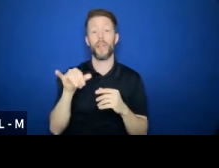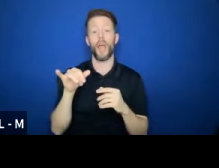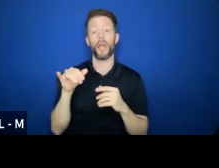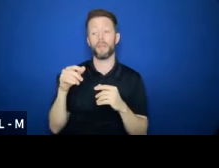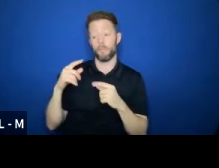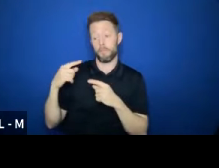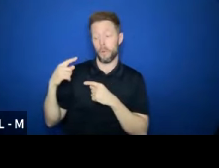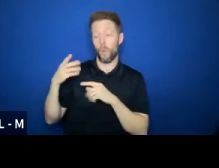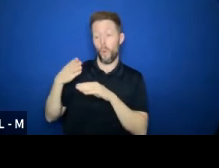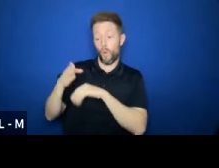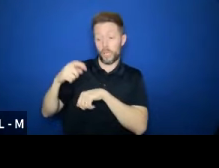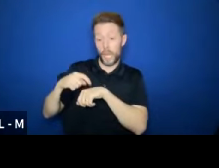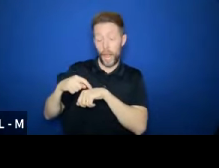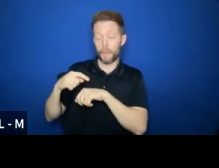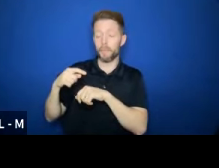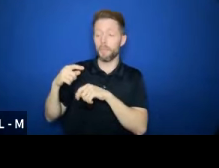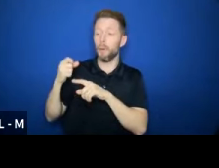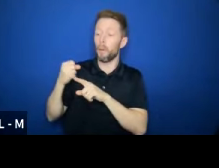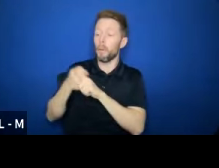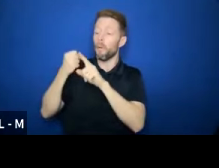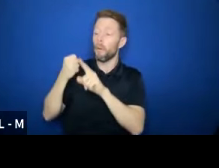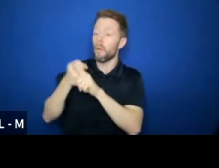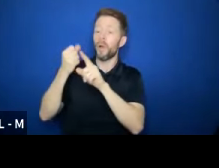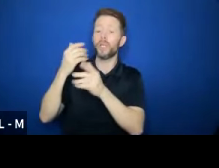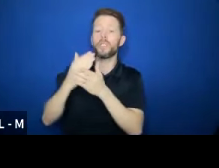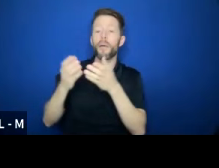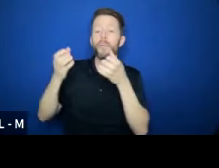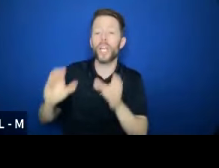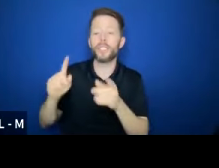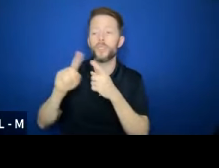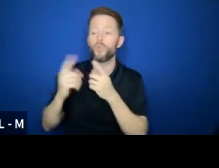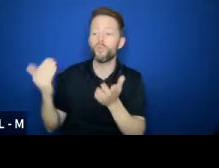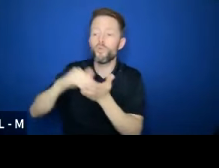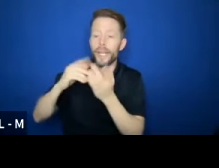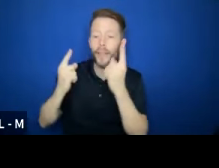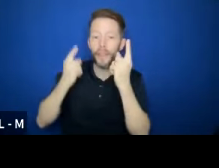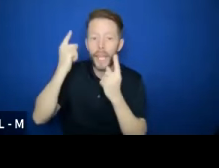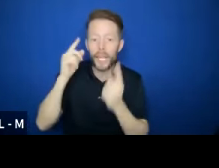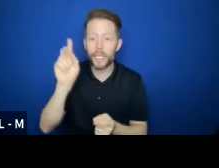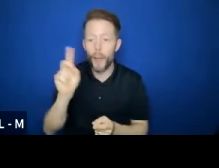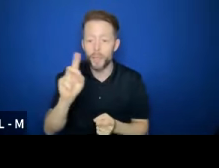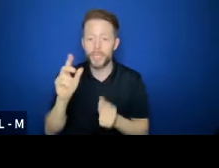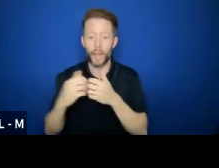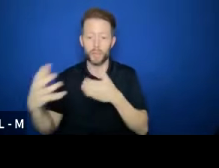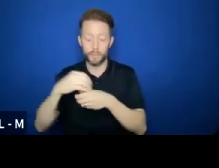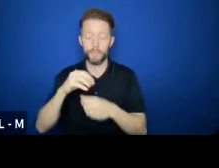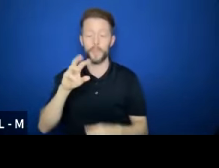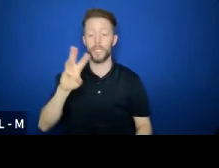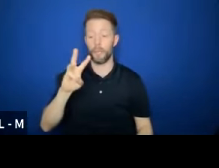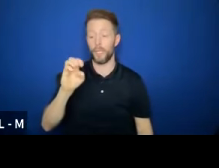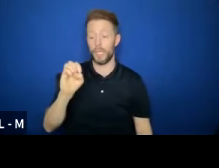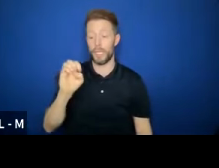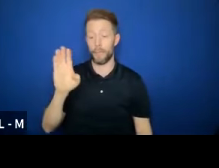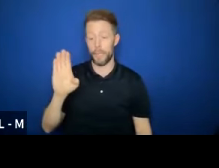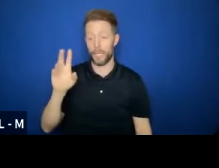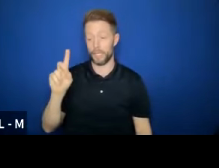throughout history for us to rethink what democracy might look like, how it might be more inclusive. And I think W.E.B. Du Bois and Angela Davis